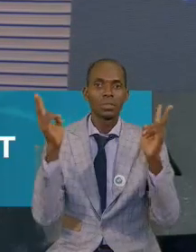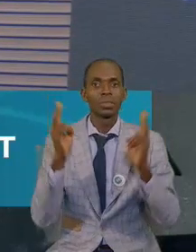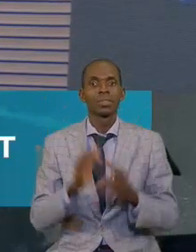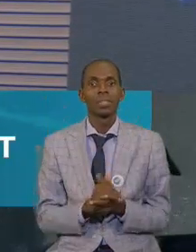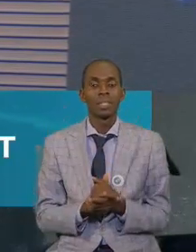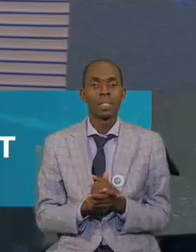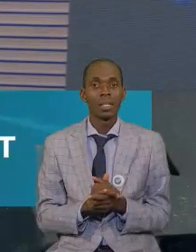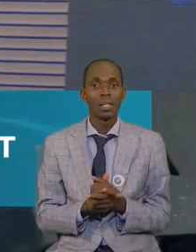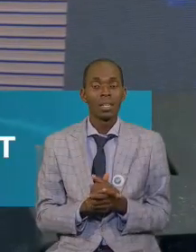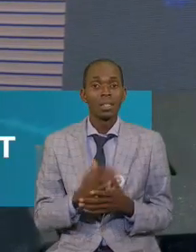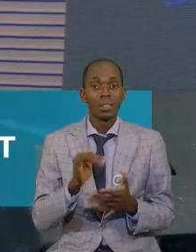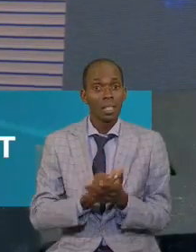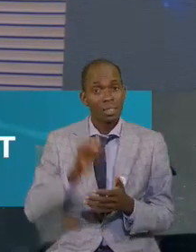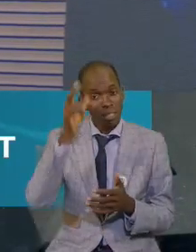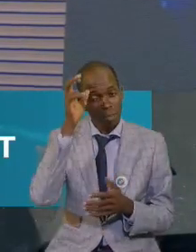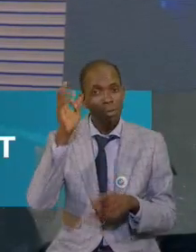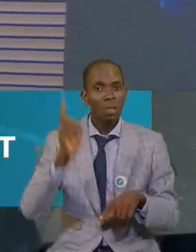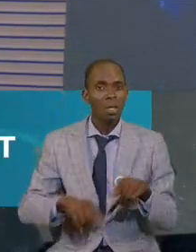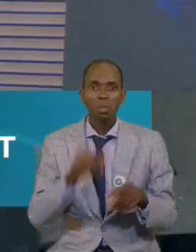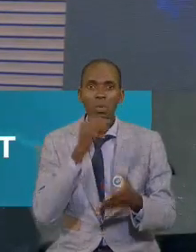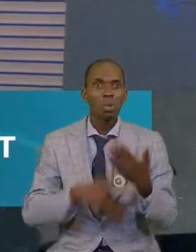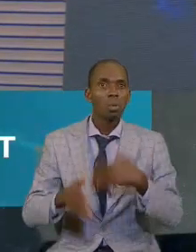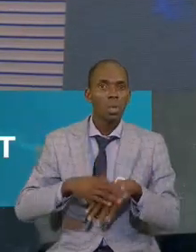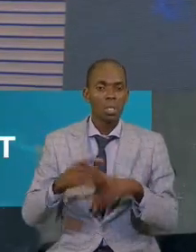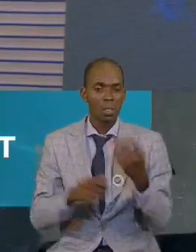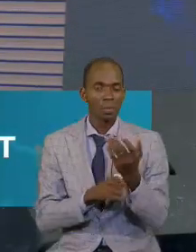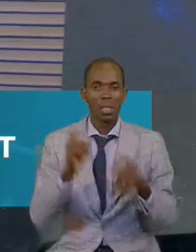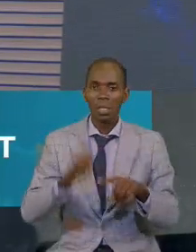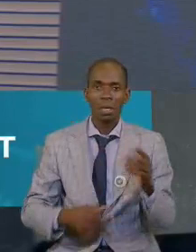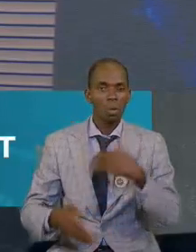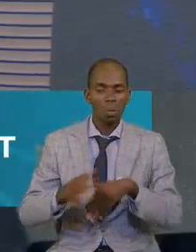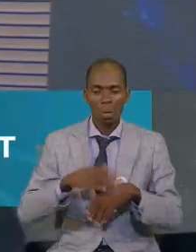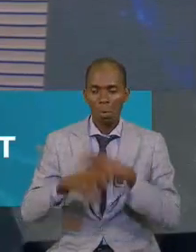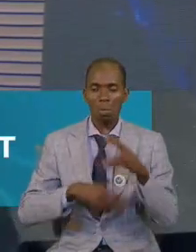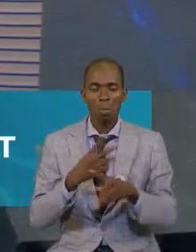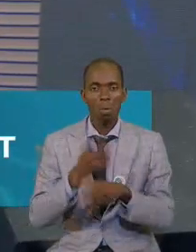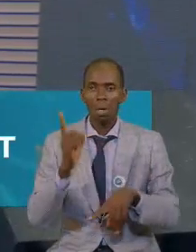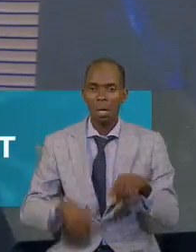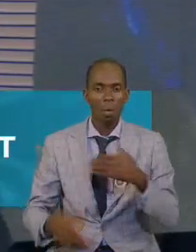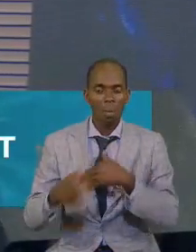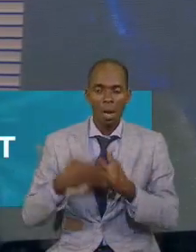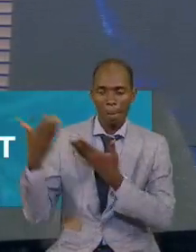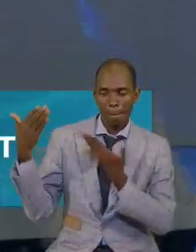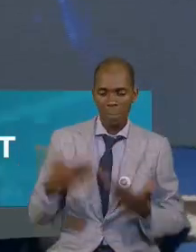That the devil cannot come back, the flesh cannot come back, the world cannot come back and bring him down again.